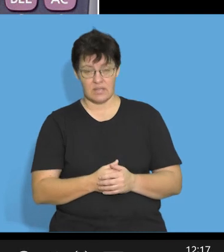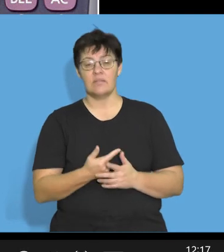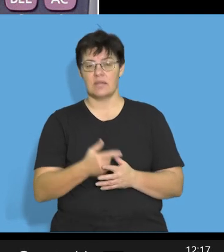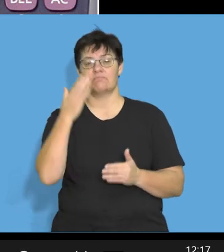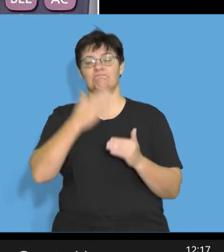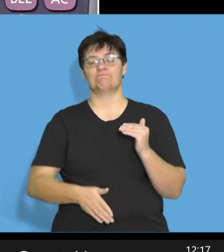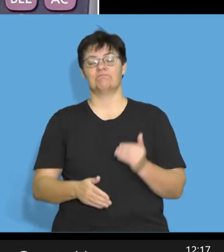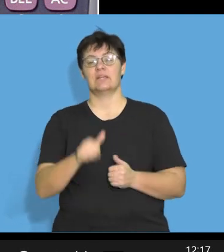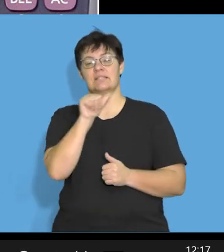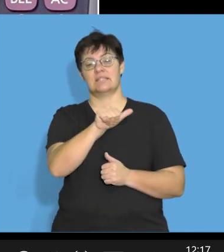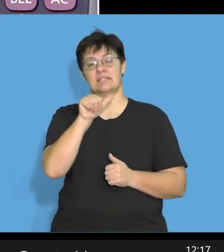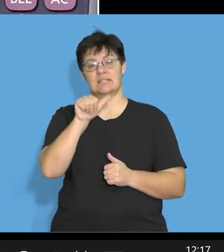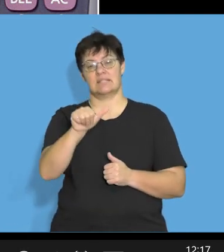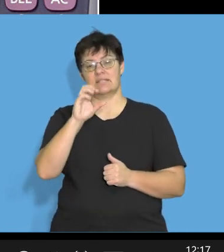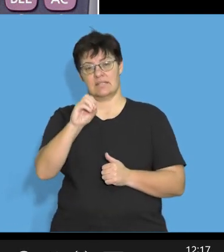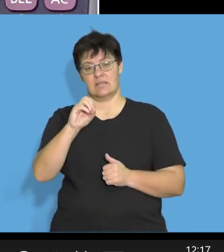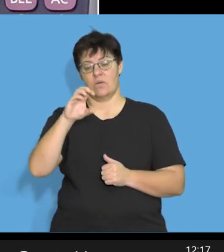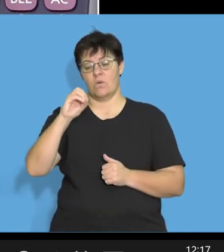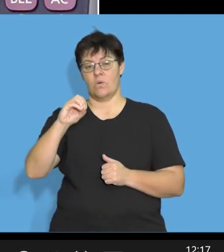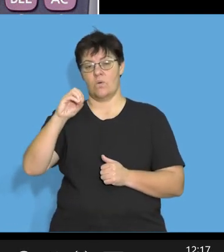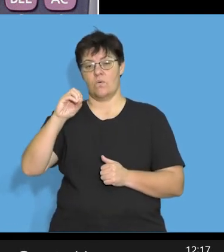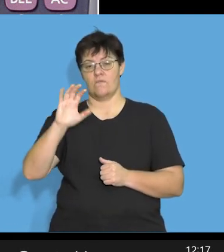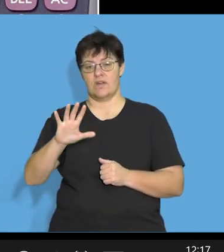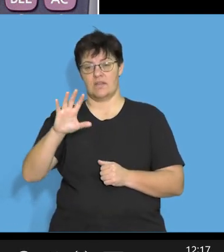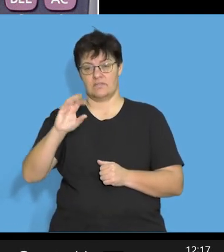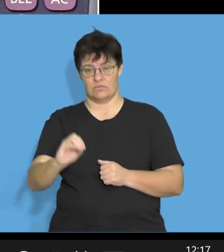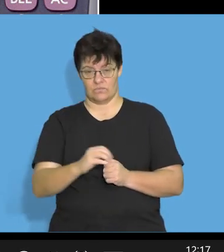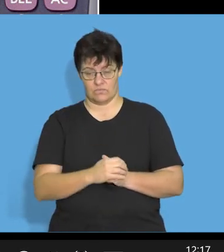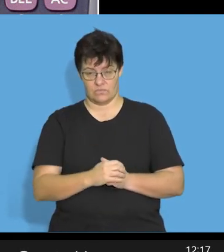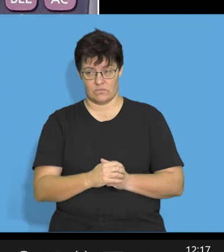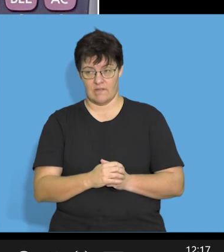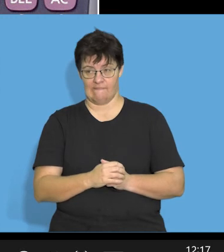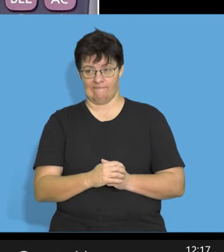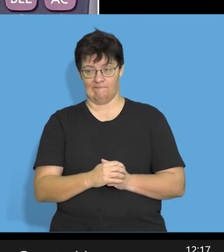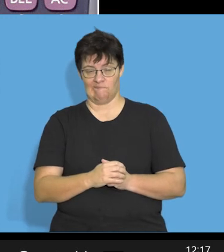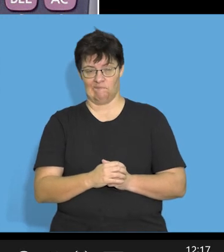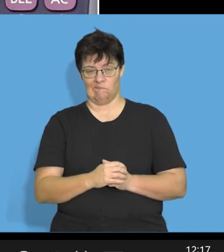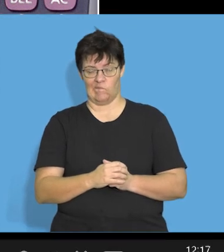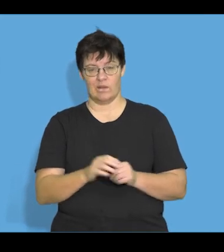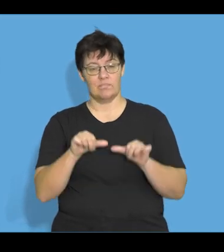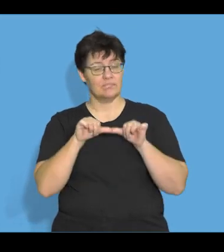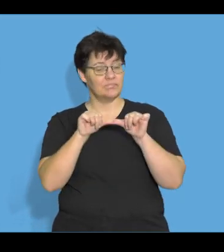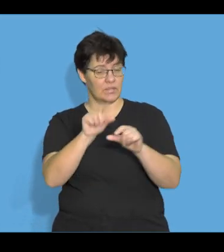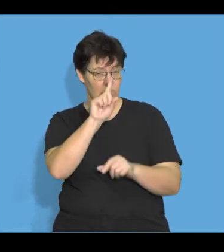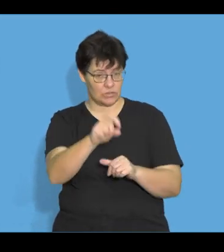our answer of 660,050. Okay, there we go. Let's continue with the question.